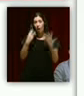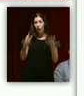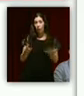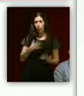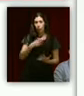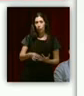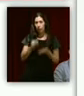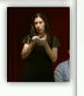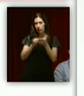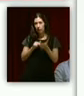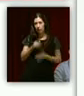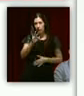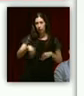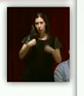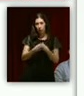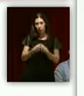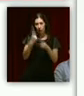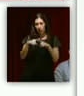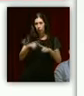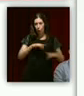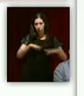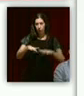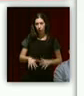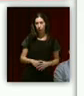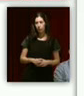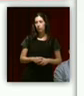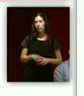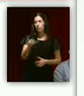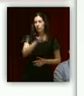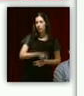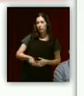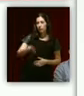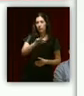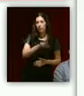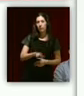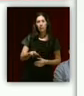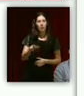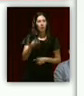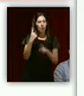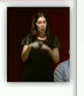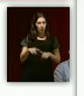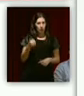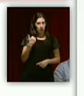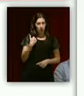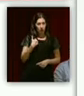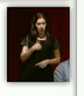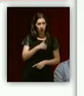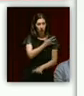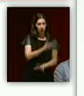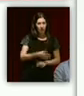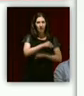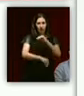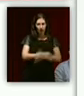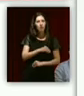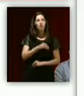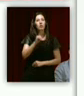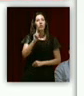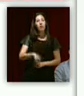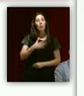We have created up to 8 different entries, and we